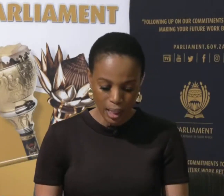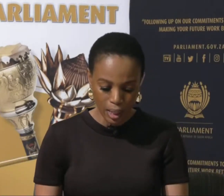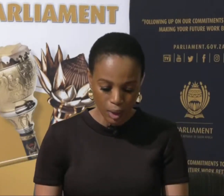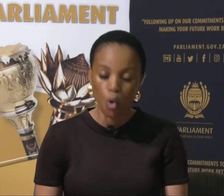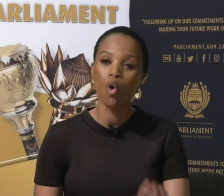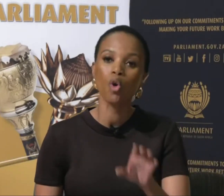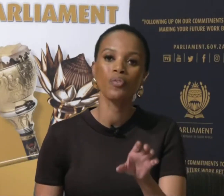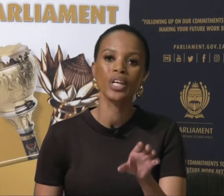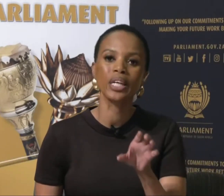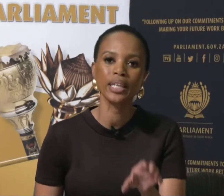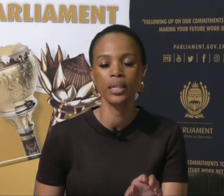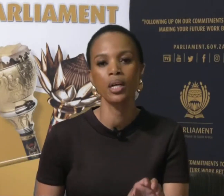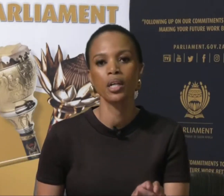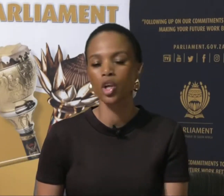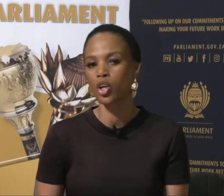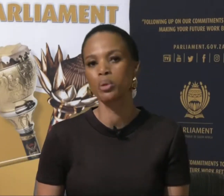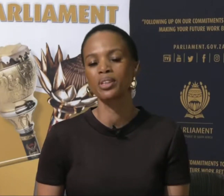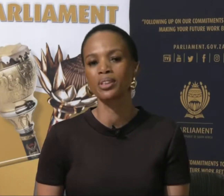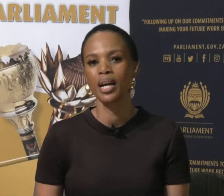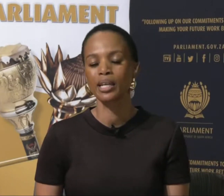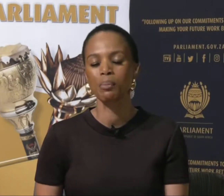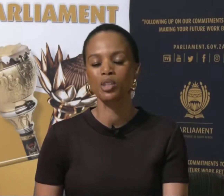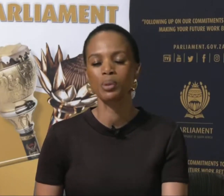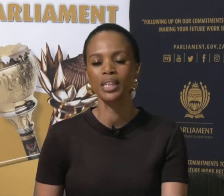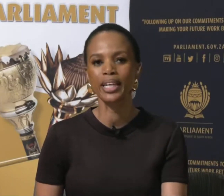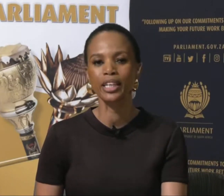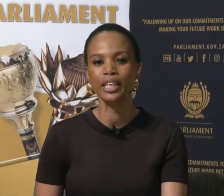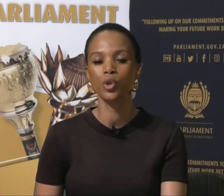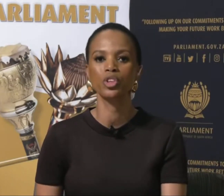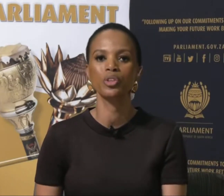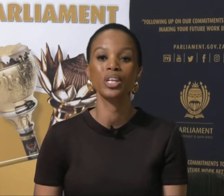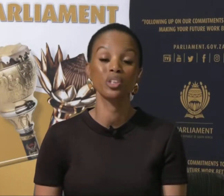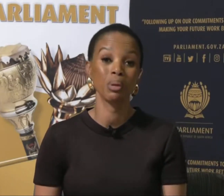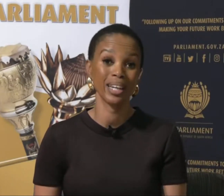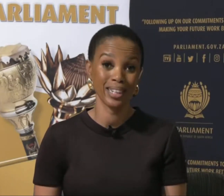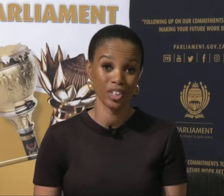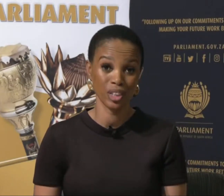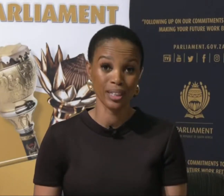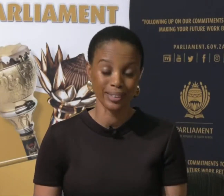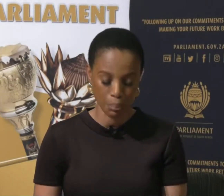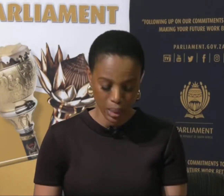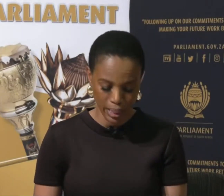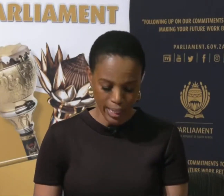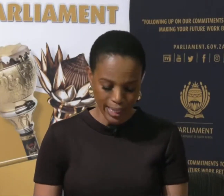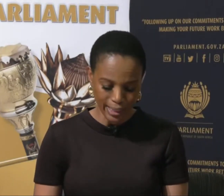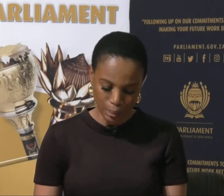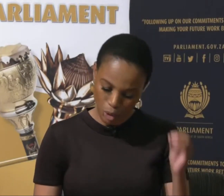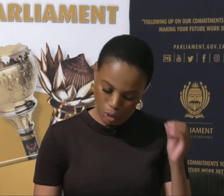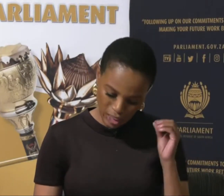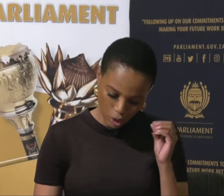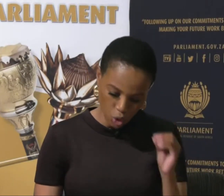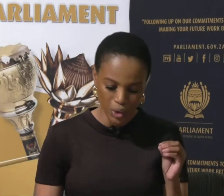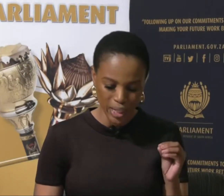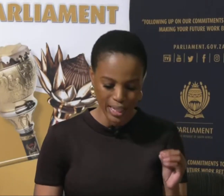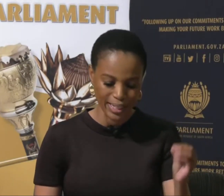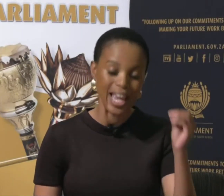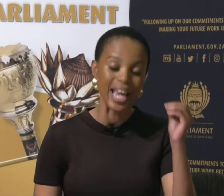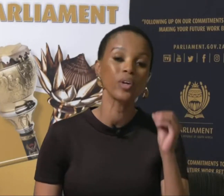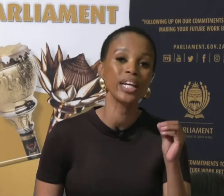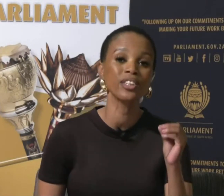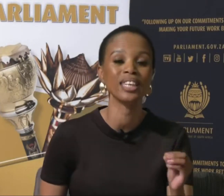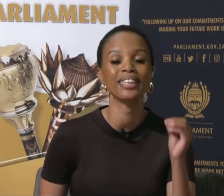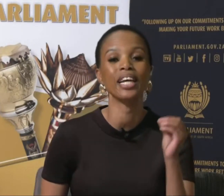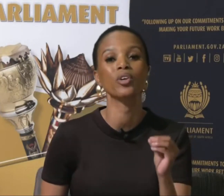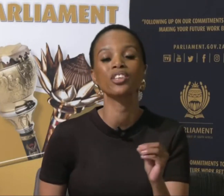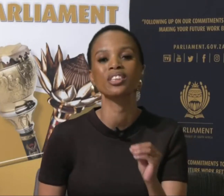are all of the key documents that must be taken into consideration by the National Assembly in terms of just ensuring that